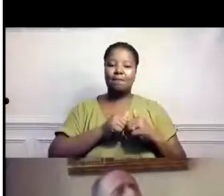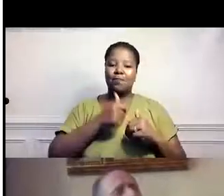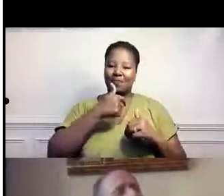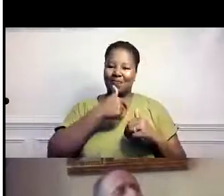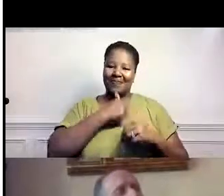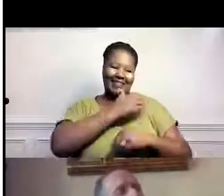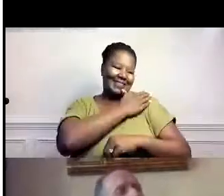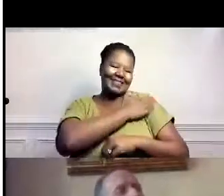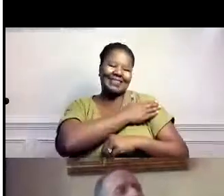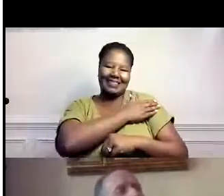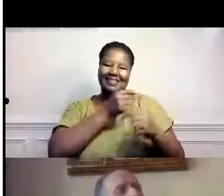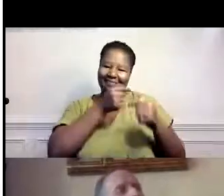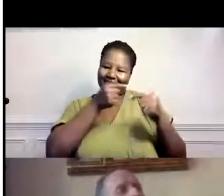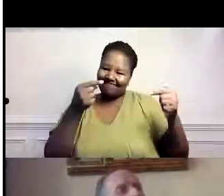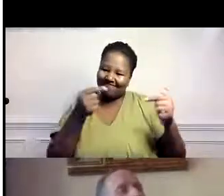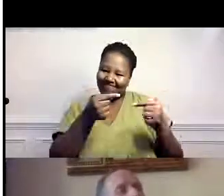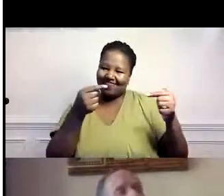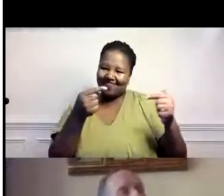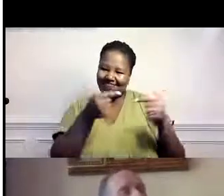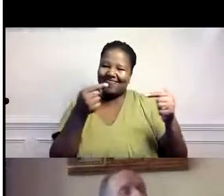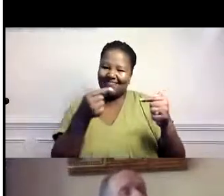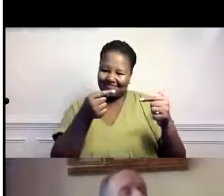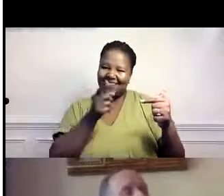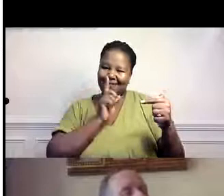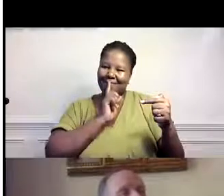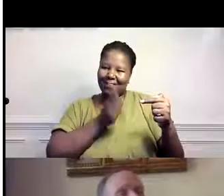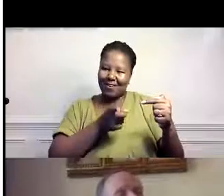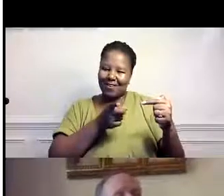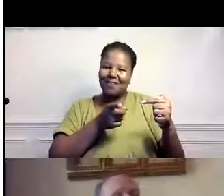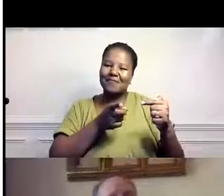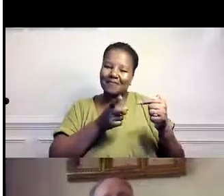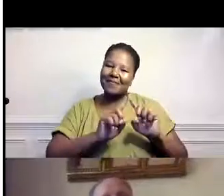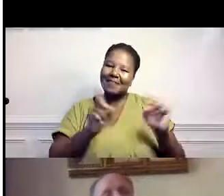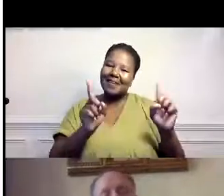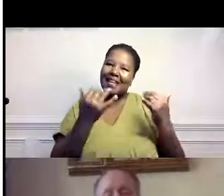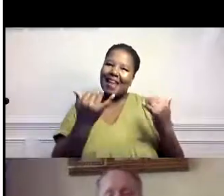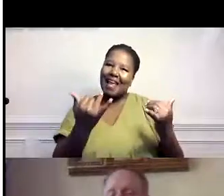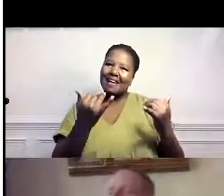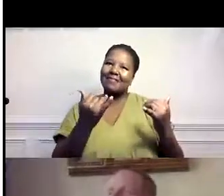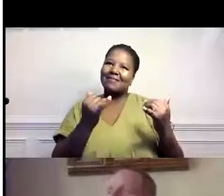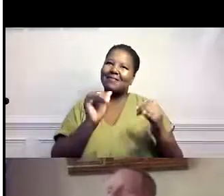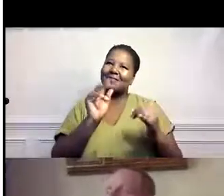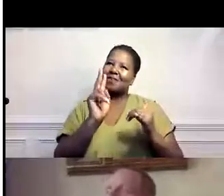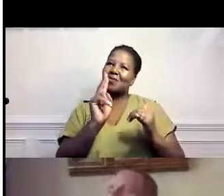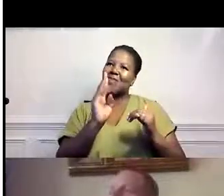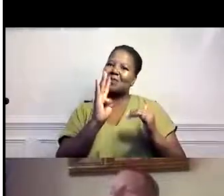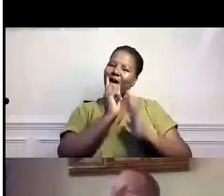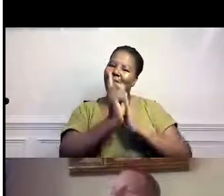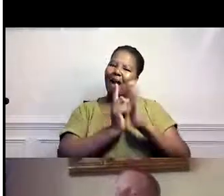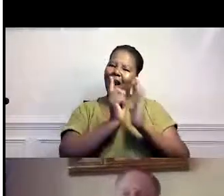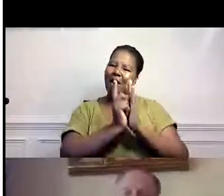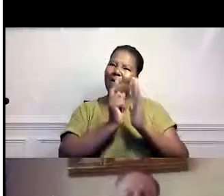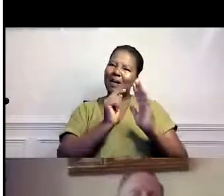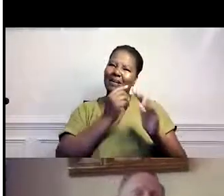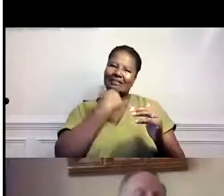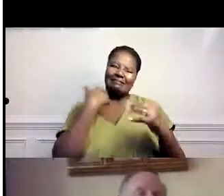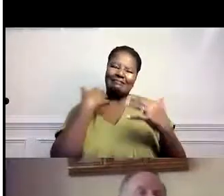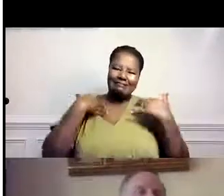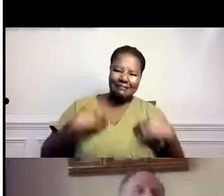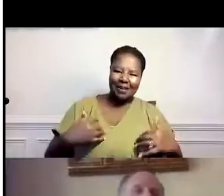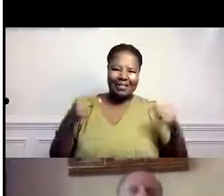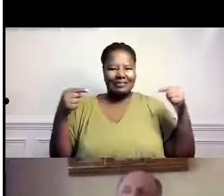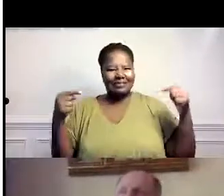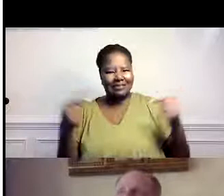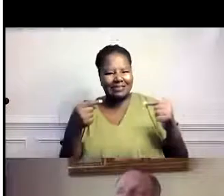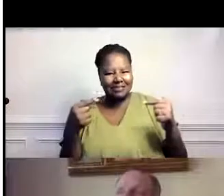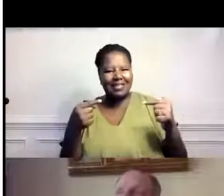shoulder. There was about 24 hours where I was feeling a little achy, but that quickly went